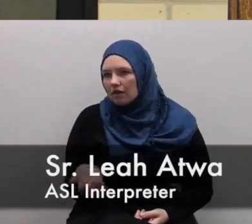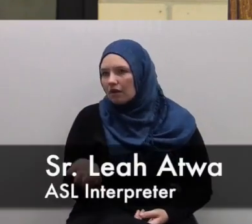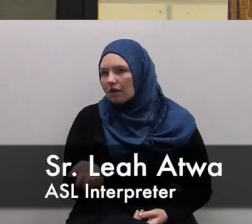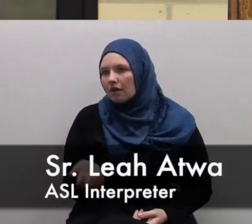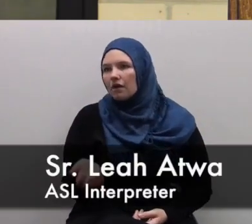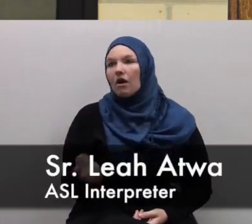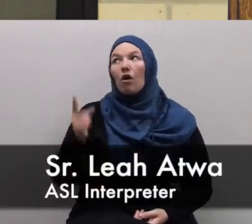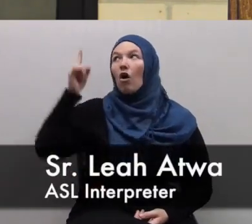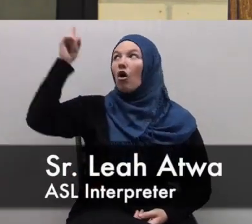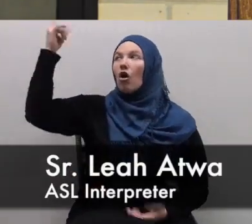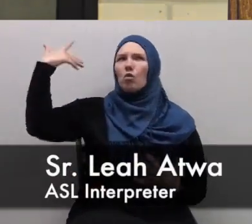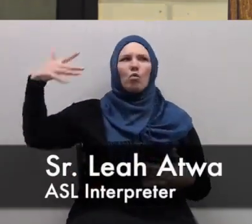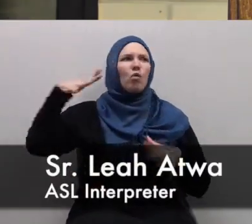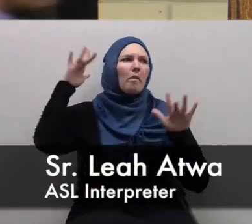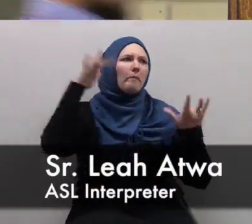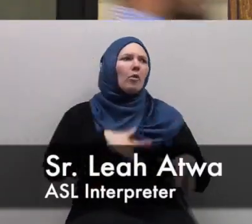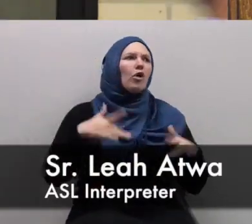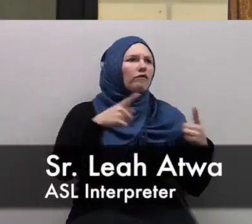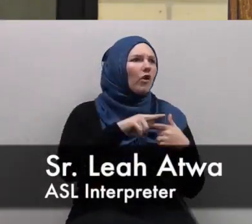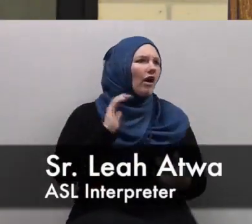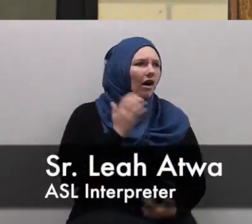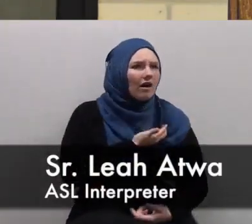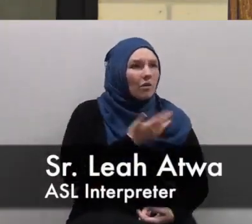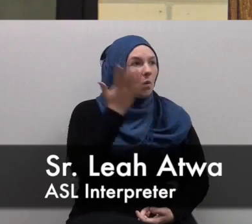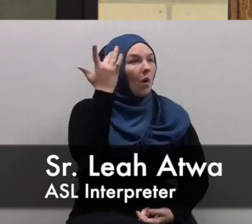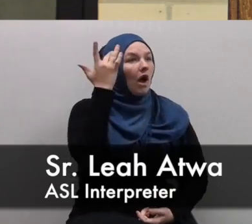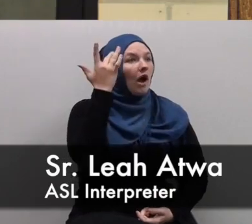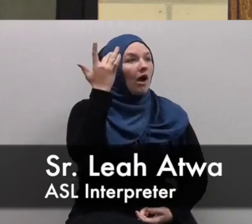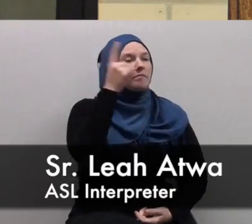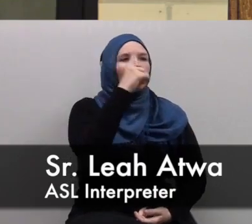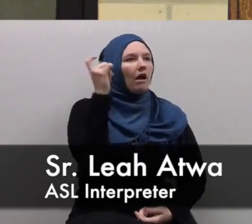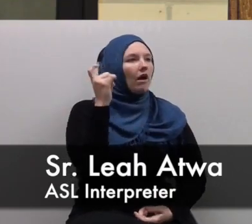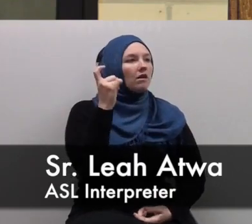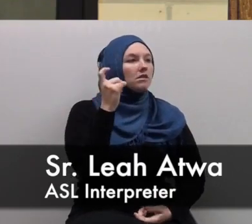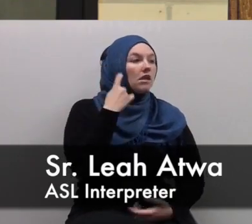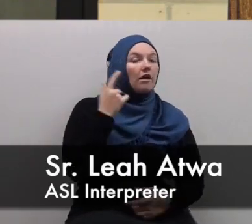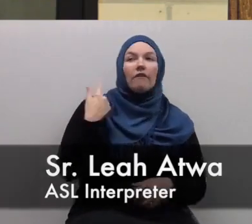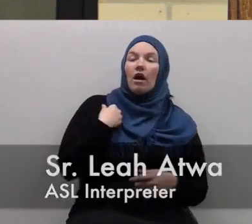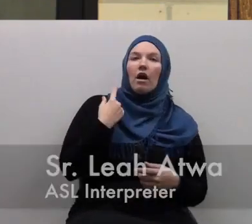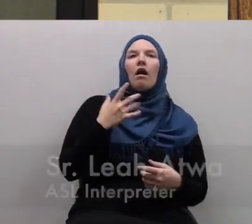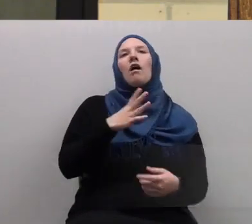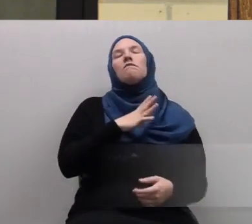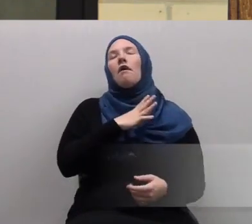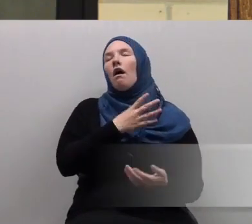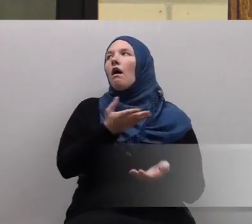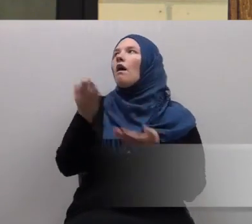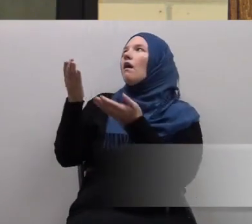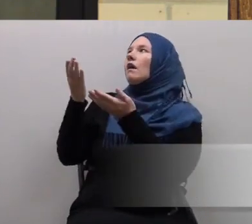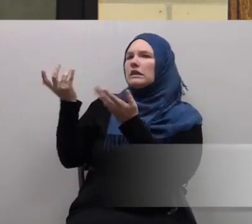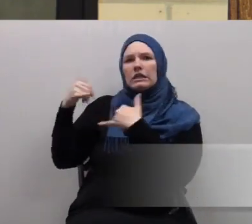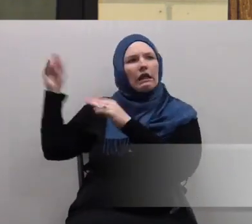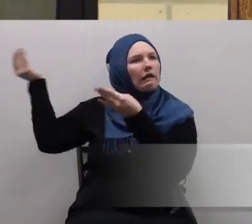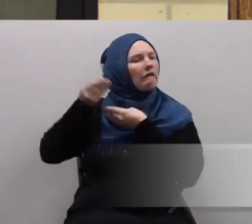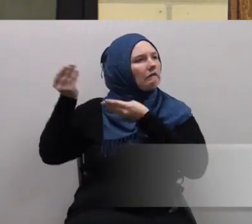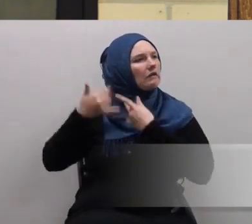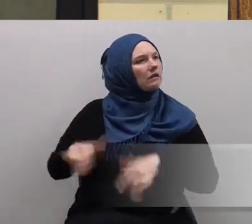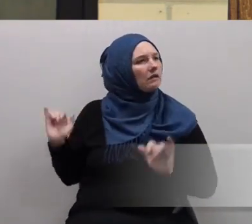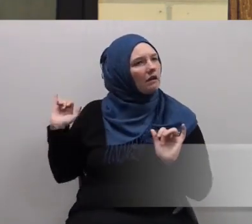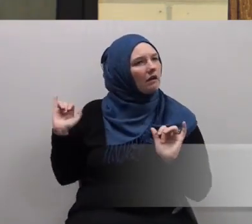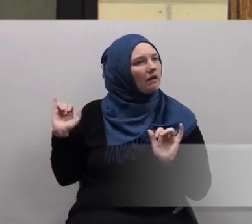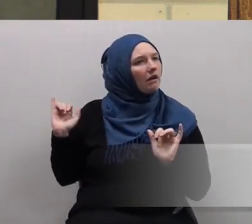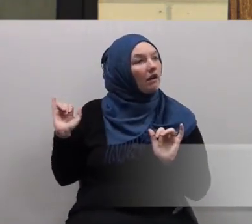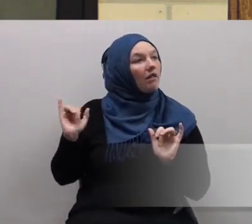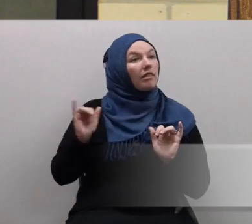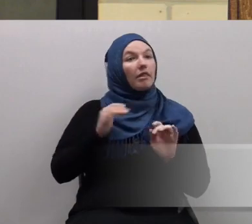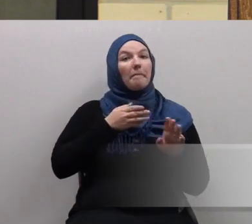way more merciful than we think. But the attitude here is taking Allah for